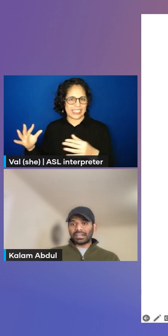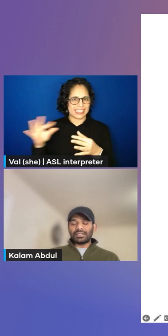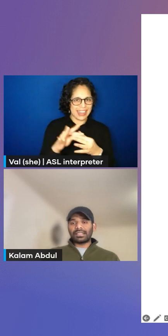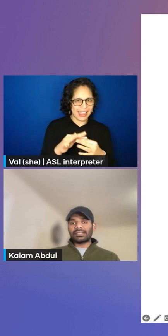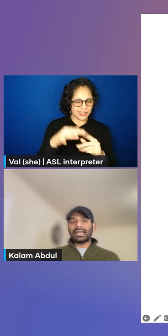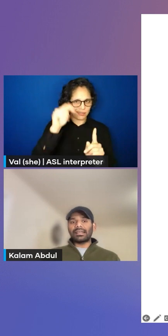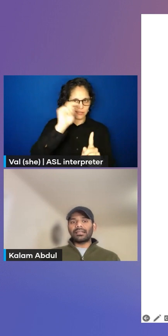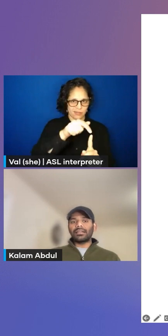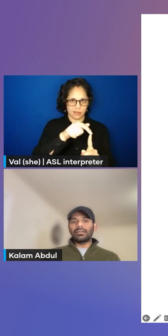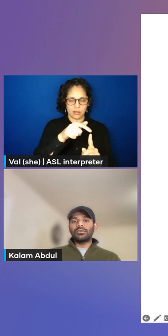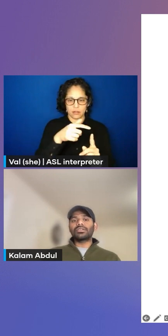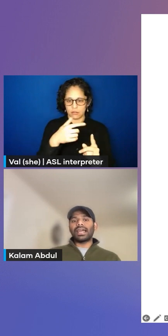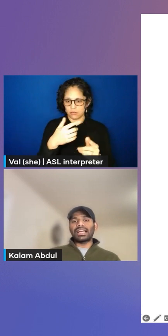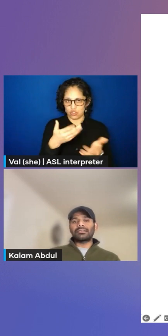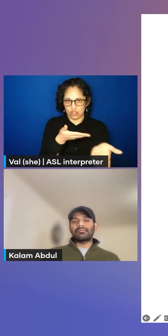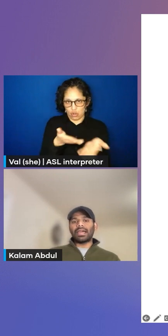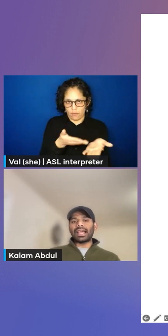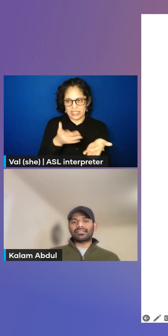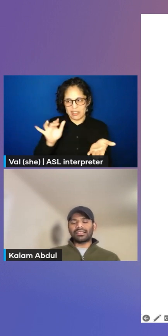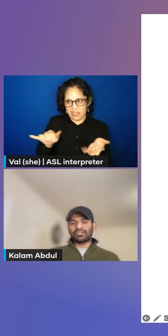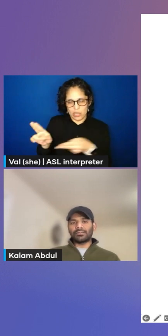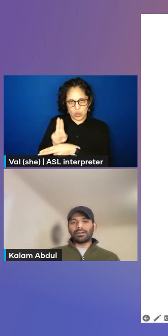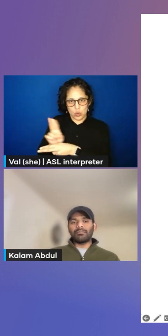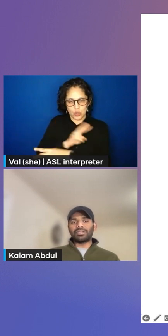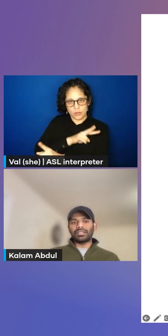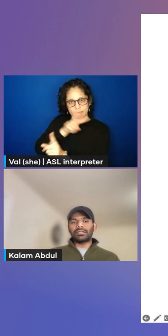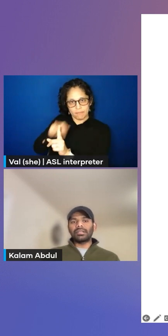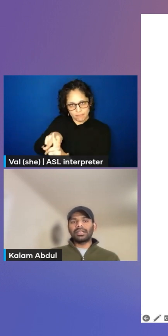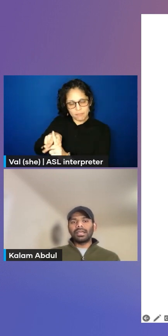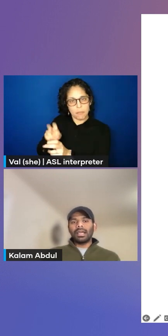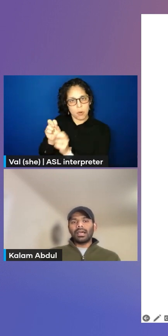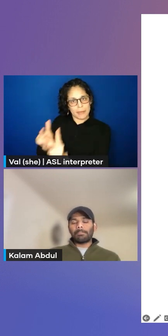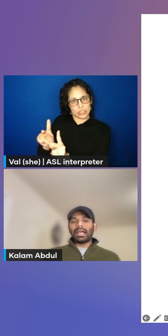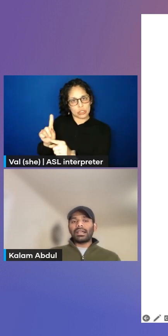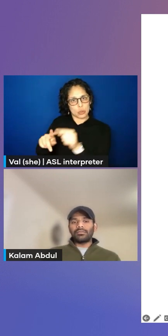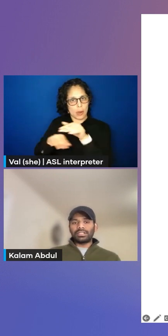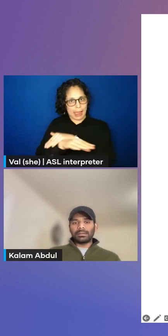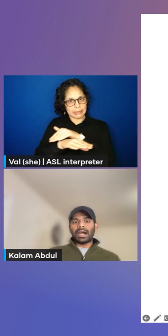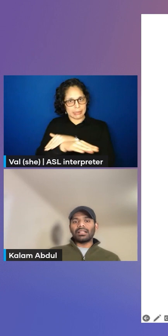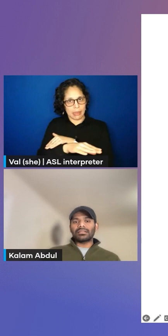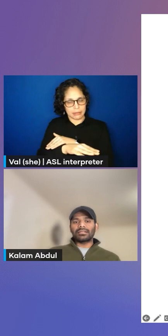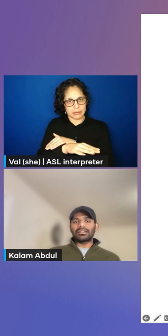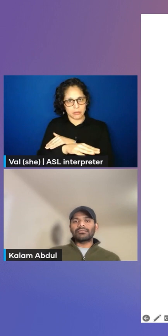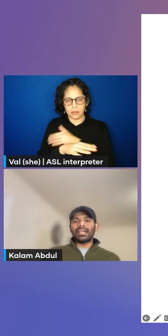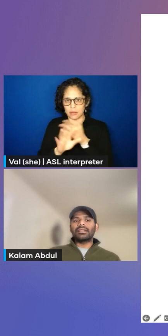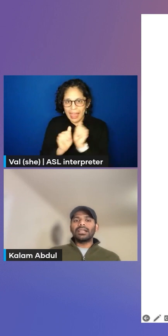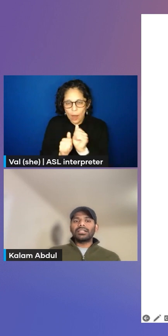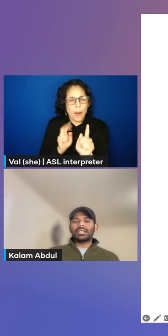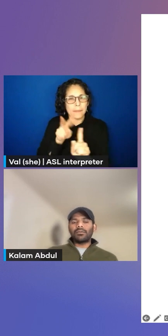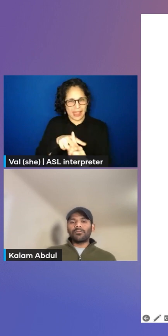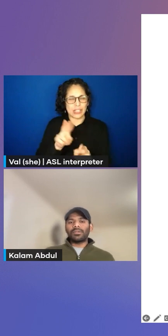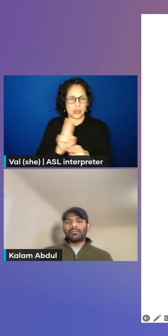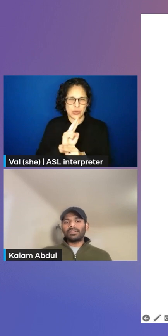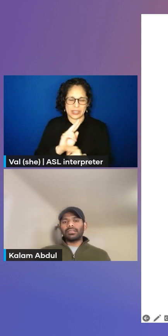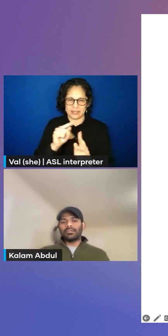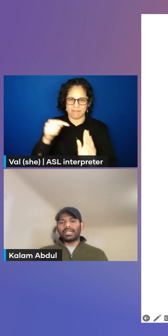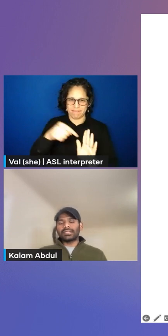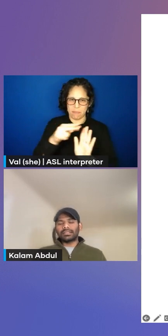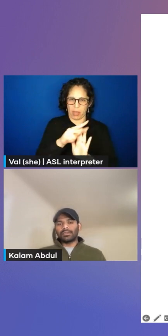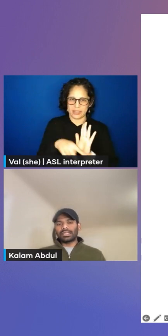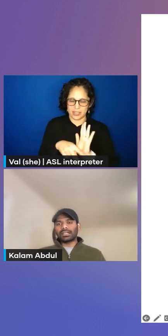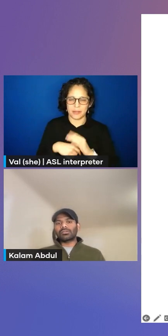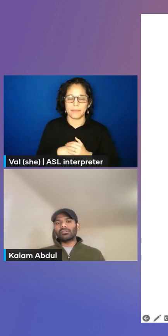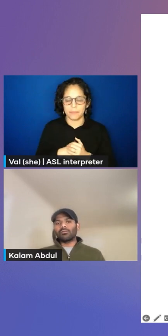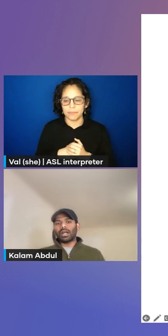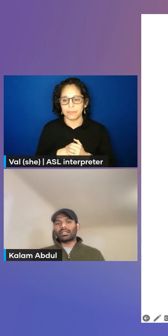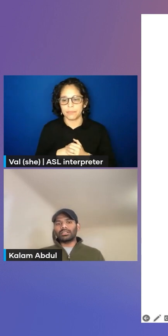or services that user has access to or permissions applied using the policies, right? So with this,